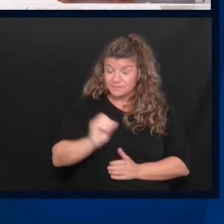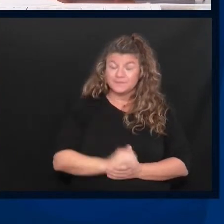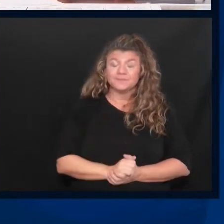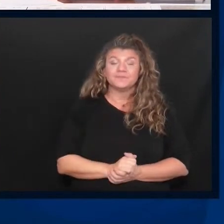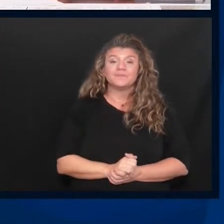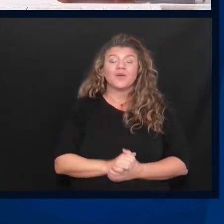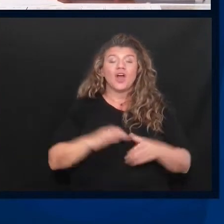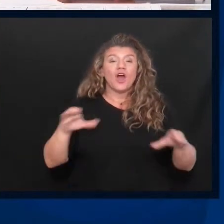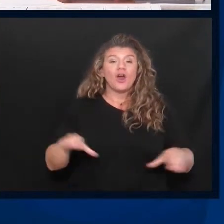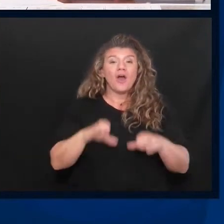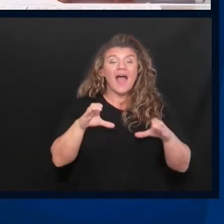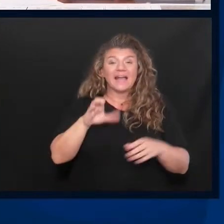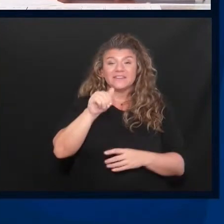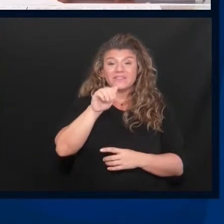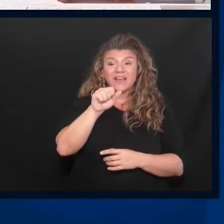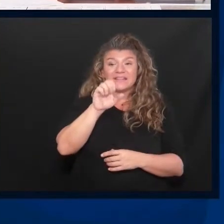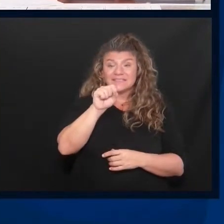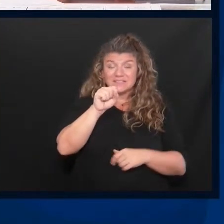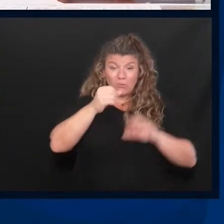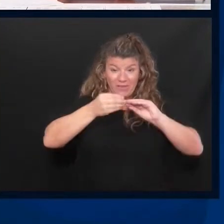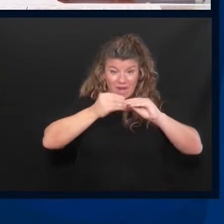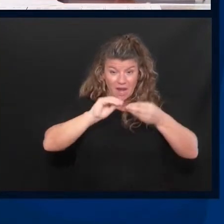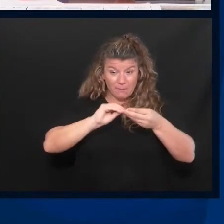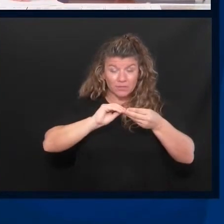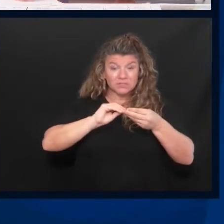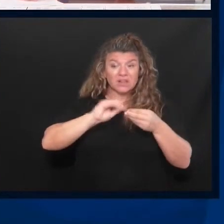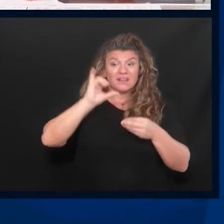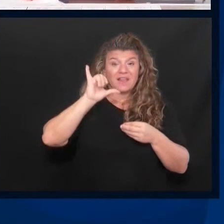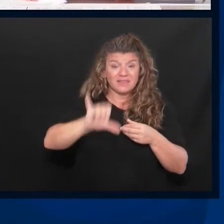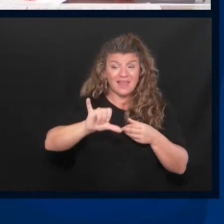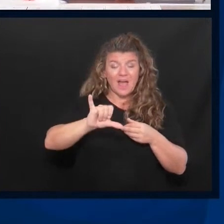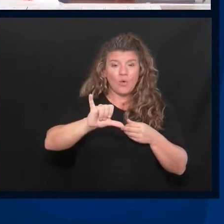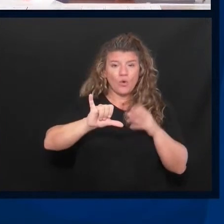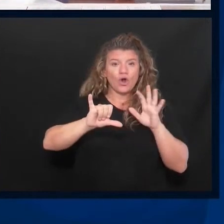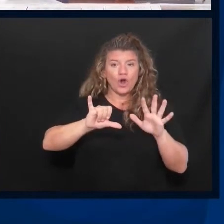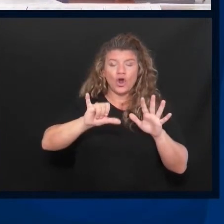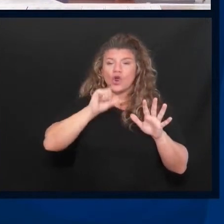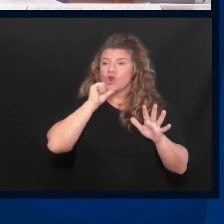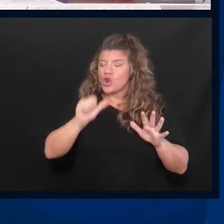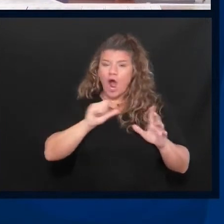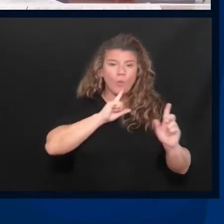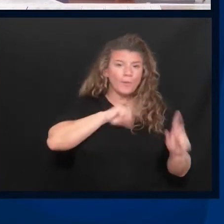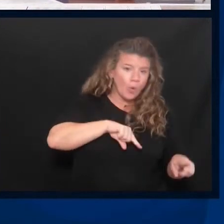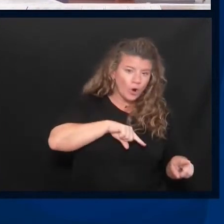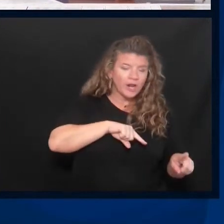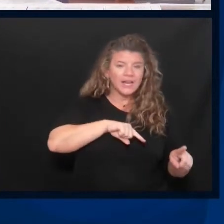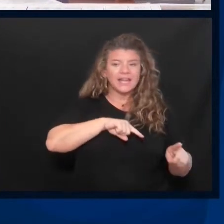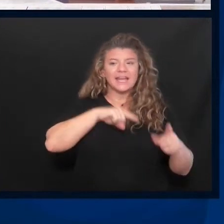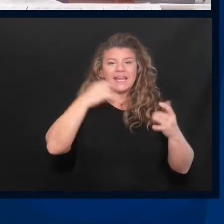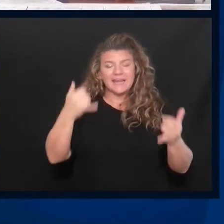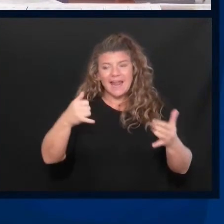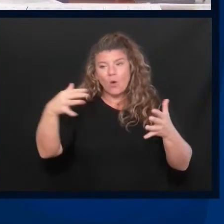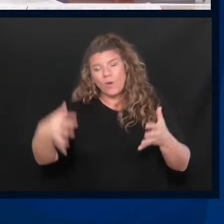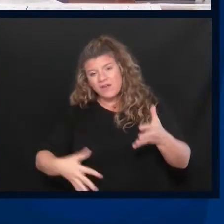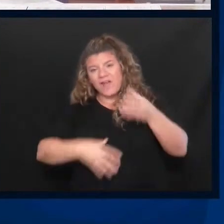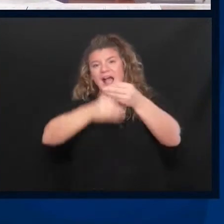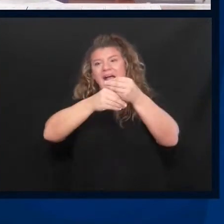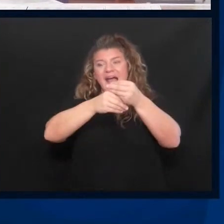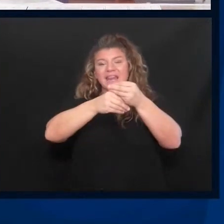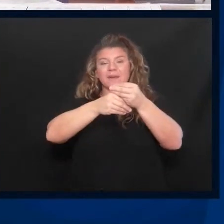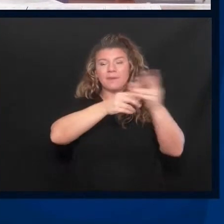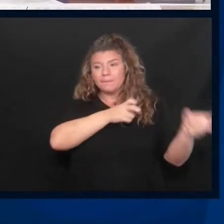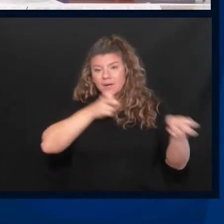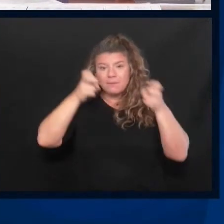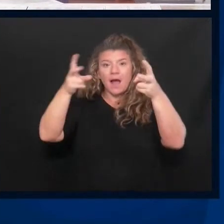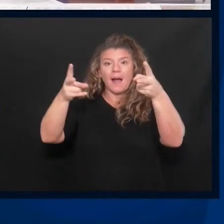Our active cases, with the numbers that have been, that were not reported, and we moved back into the